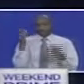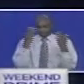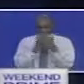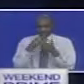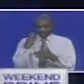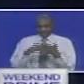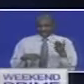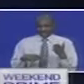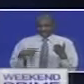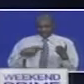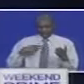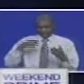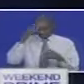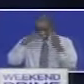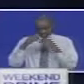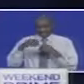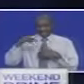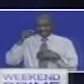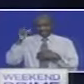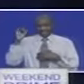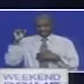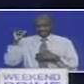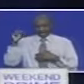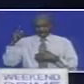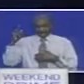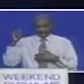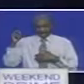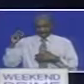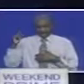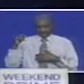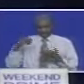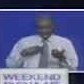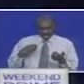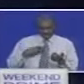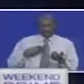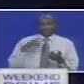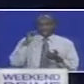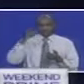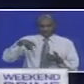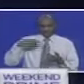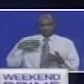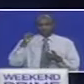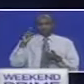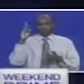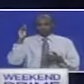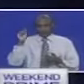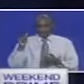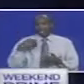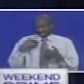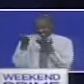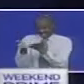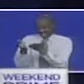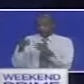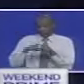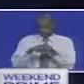Checkpoint, we will have Professor Edward Kisiangani. We will also have John Mbadi, who is the MP for Suba constituency, as